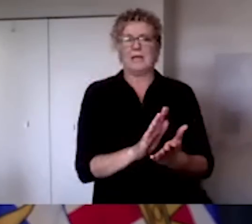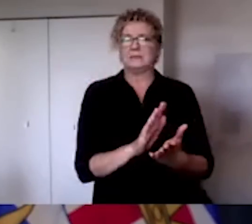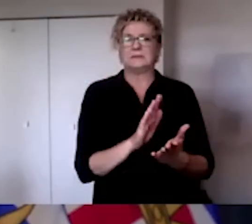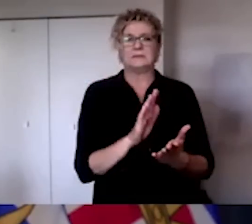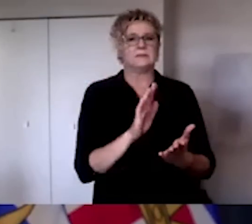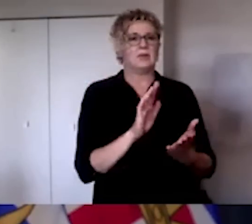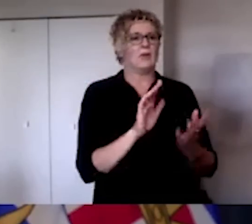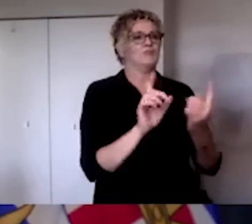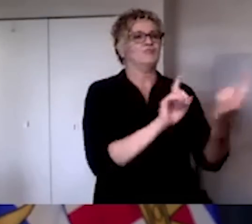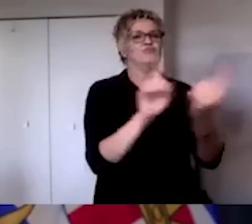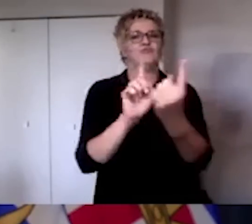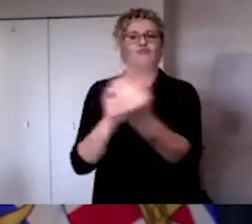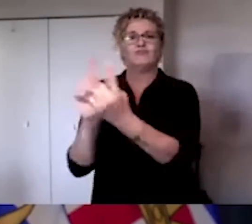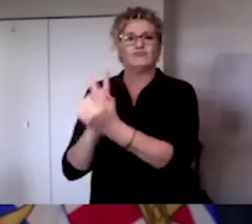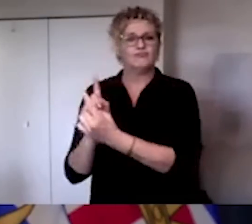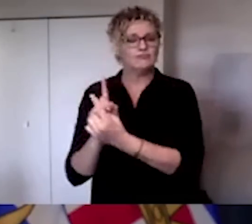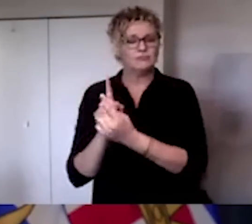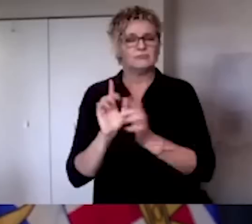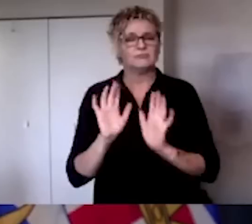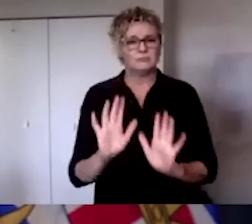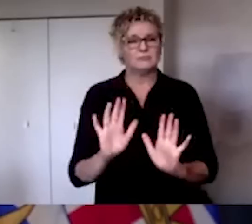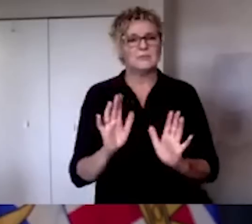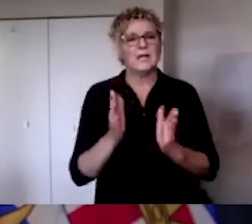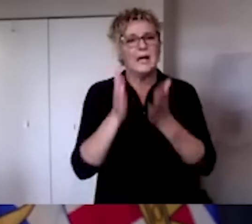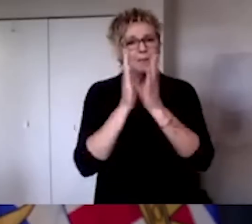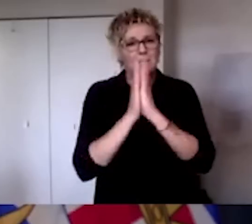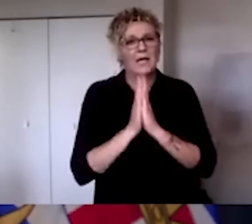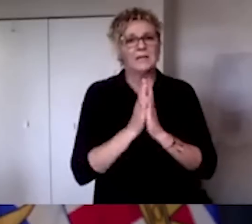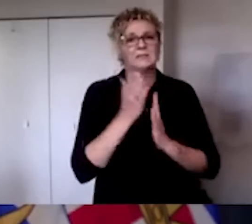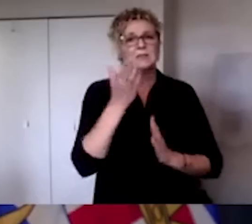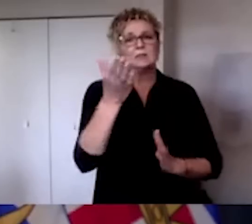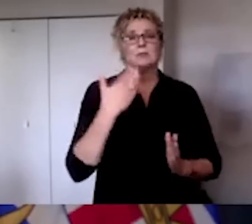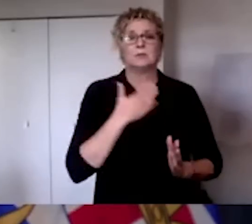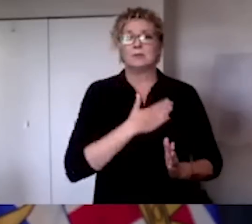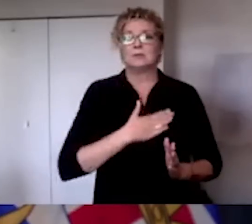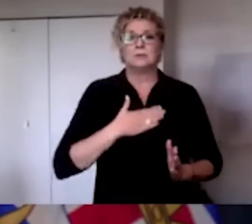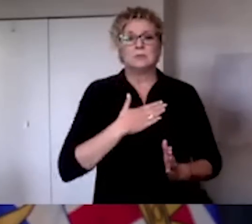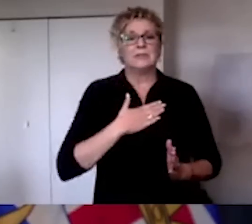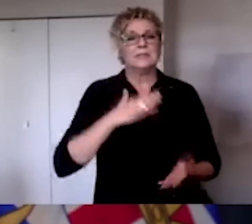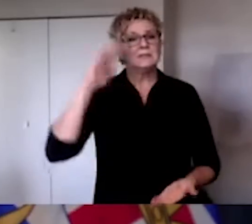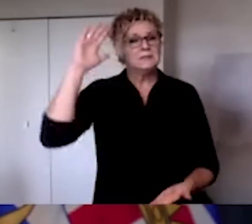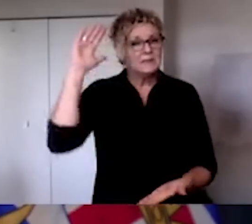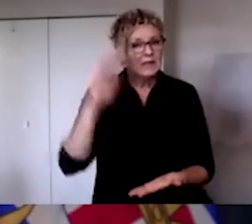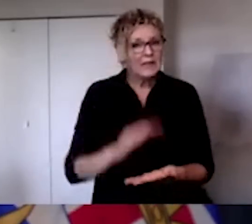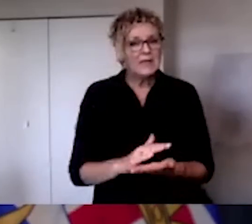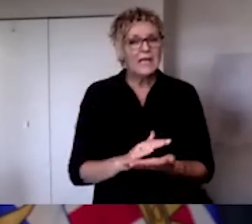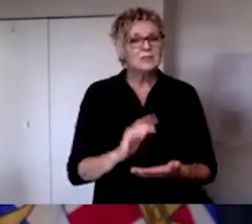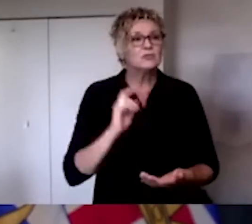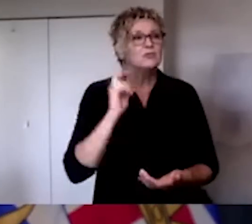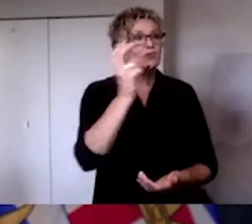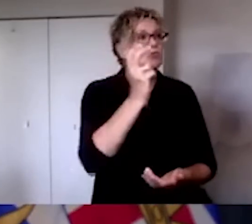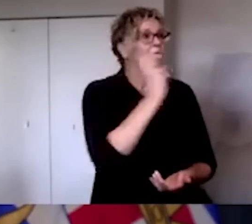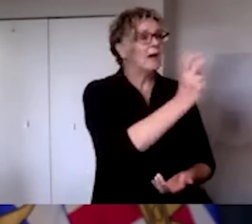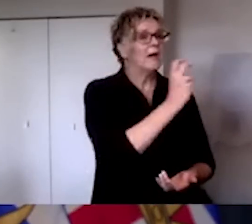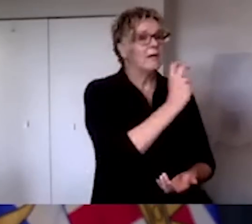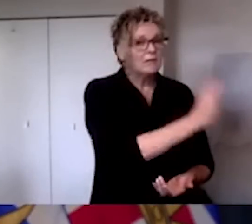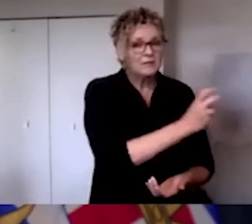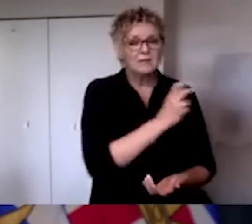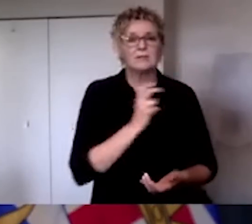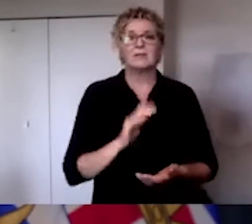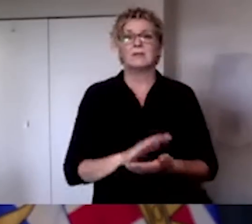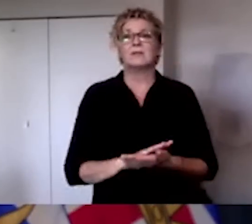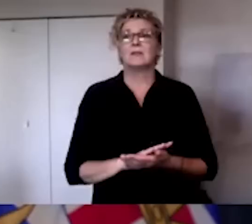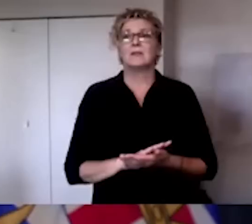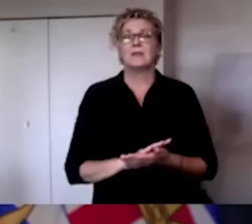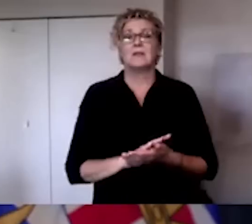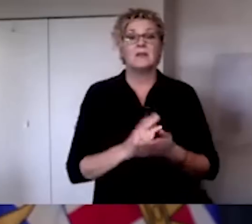choices we make, we can control the course of the pandemic as we're moving into the fall. Whether the